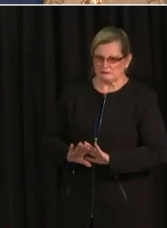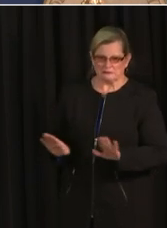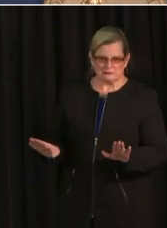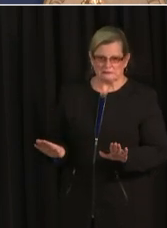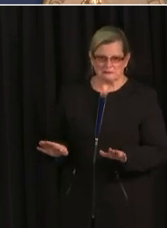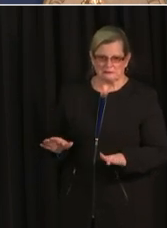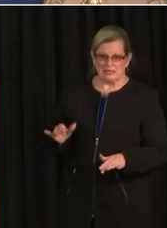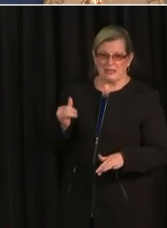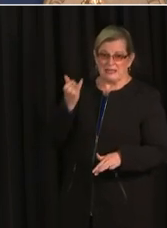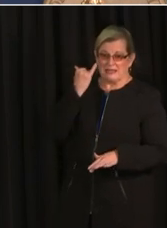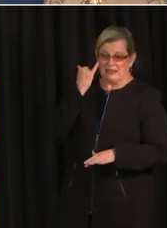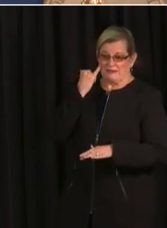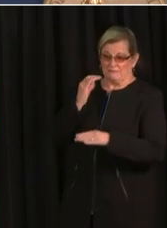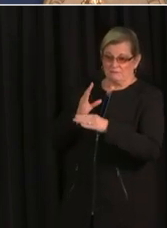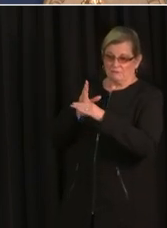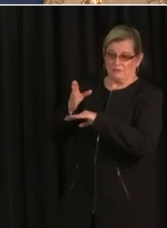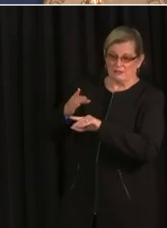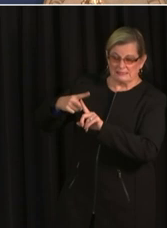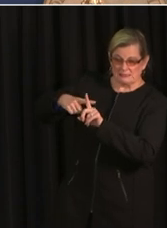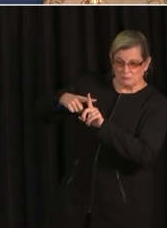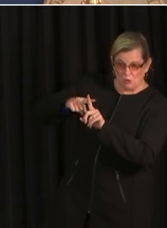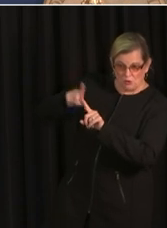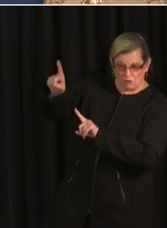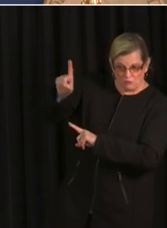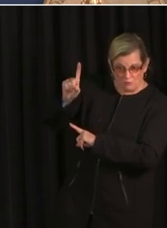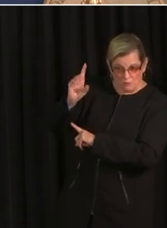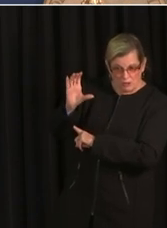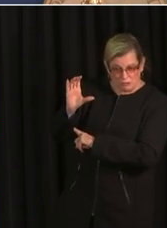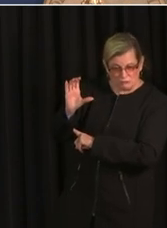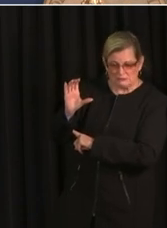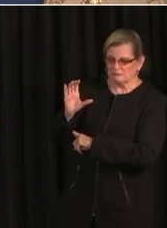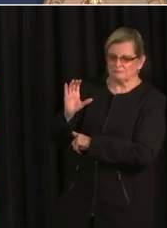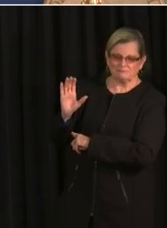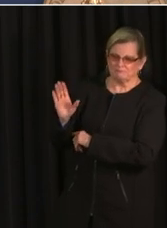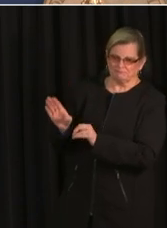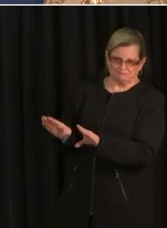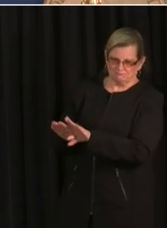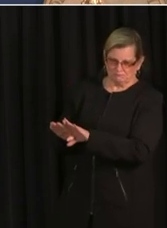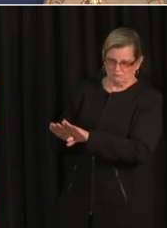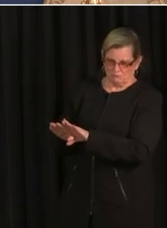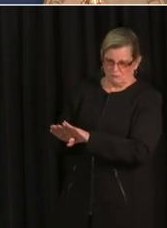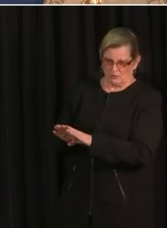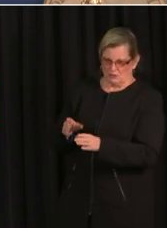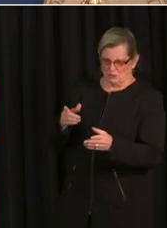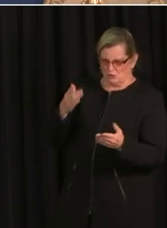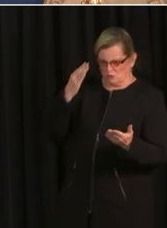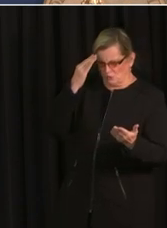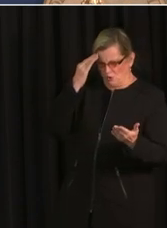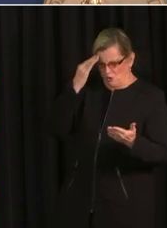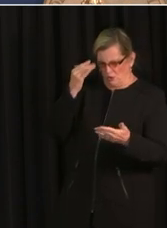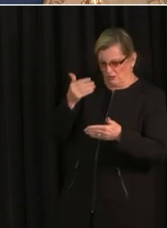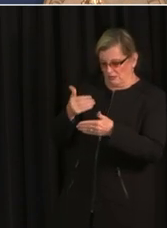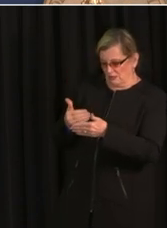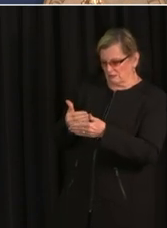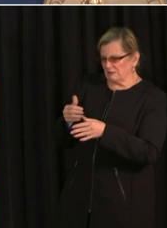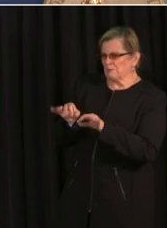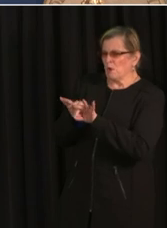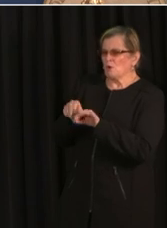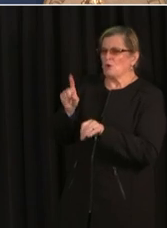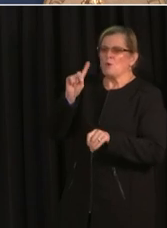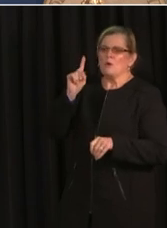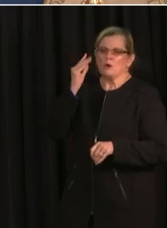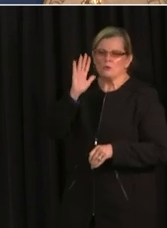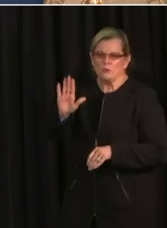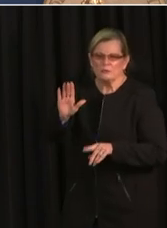100 degrees. You will always be able to know about testing near you in your neighborhood at